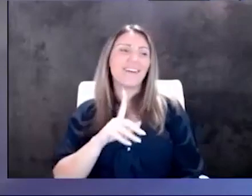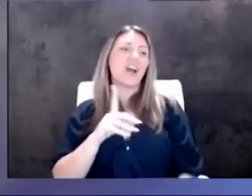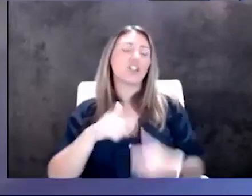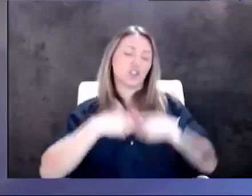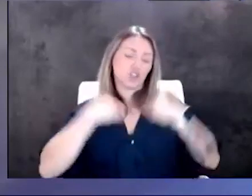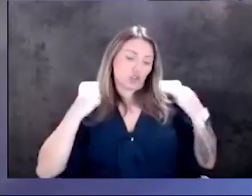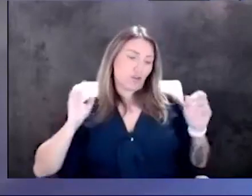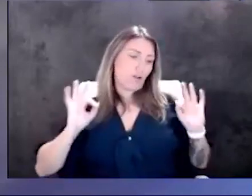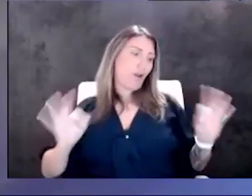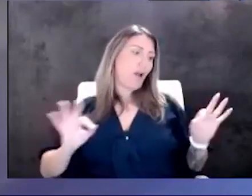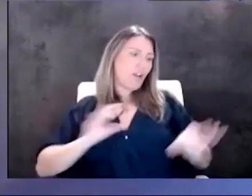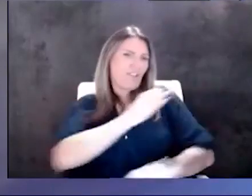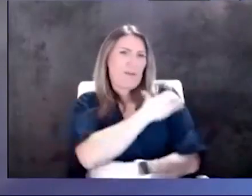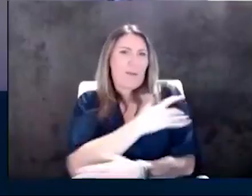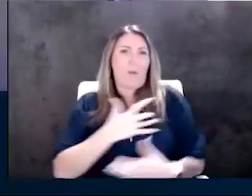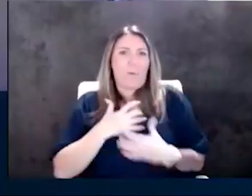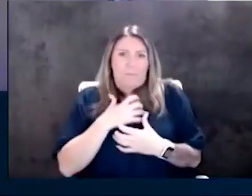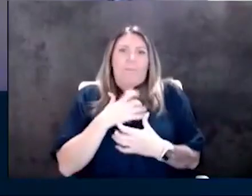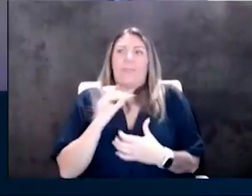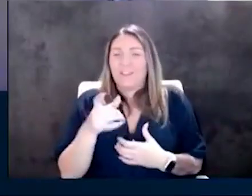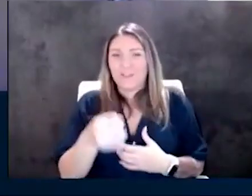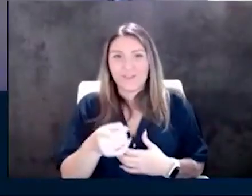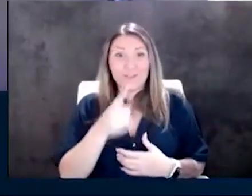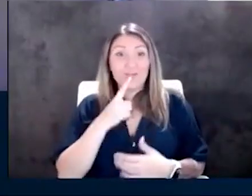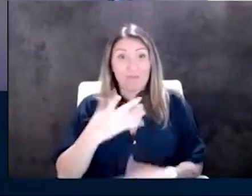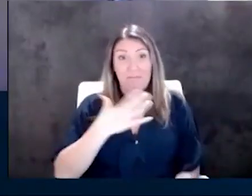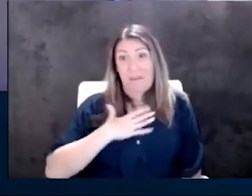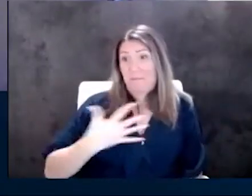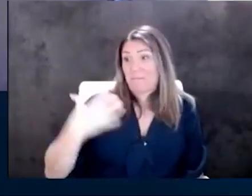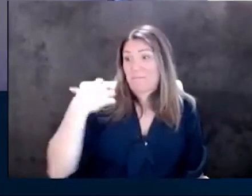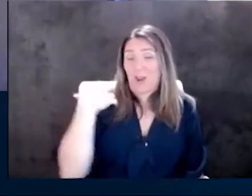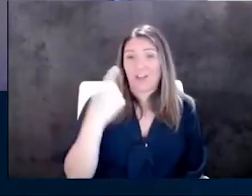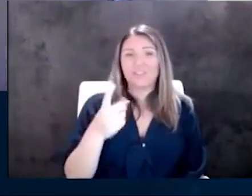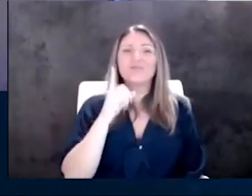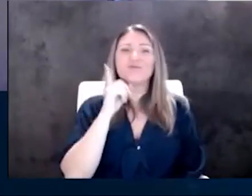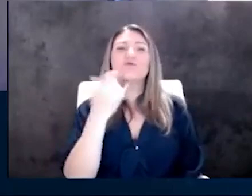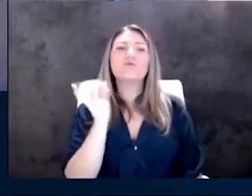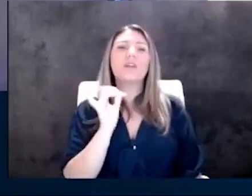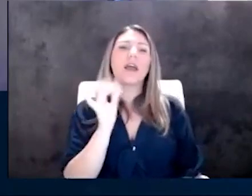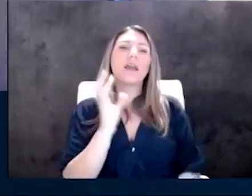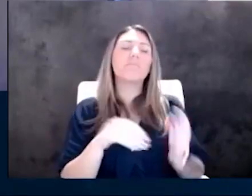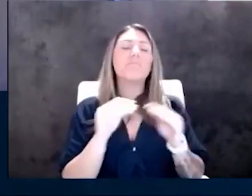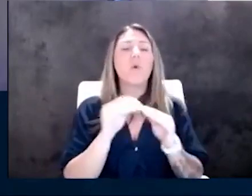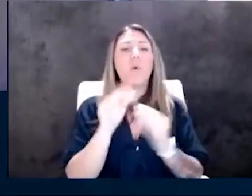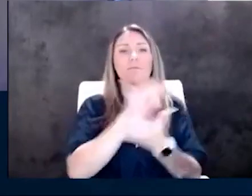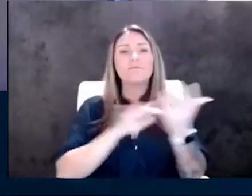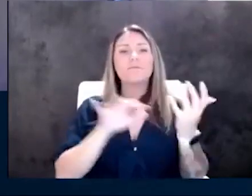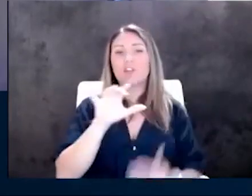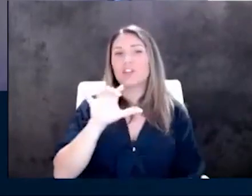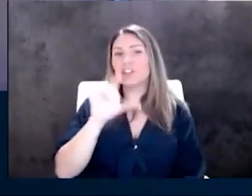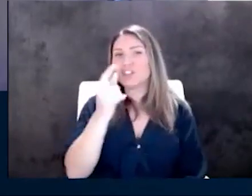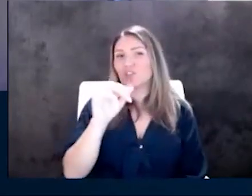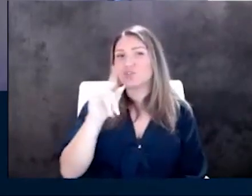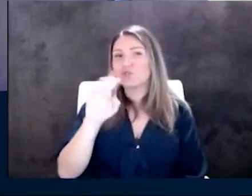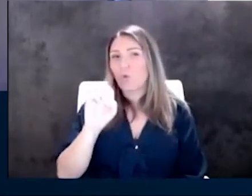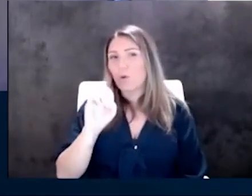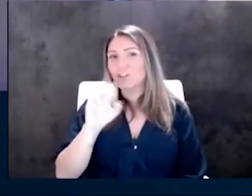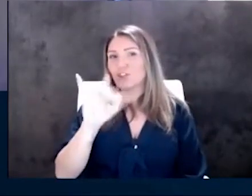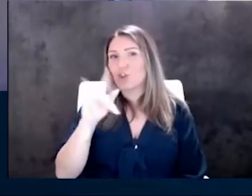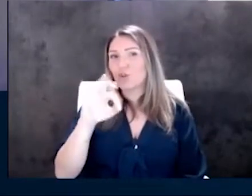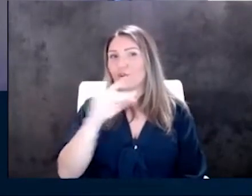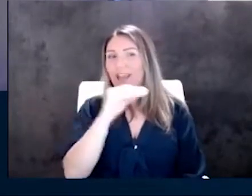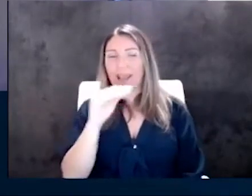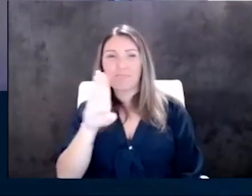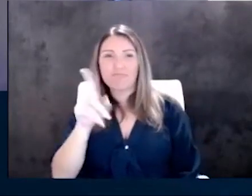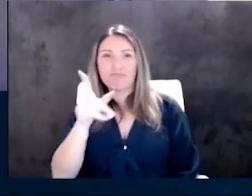really? That's you. You know, you're my boss. So I'm really going to say you look more like a combination of George Clooney and Brad Pitt. Oh, my yeah. eyes. Okay,